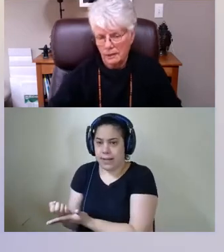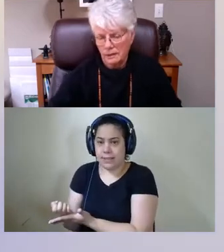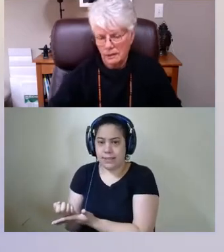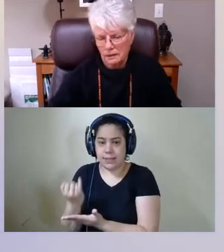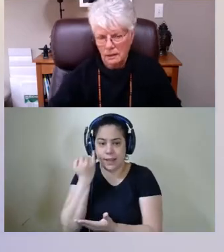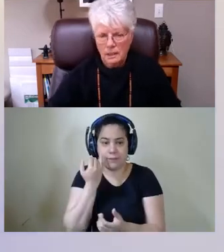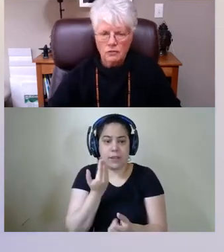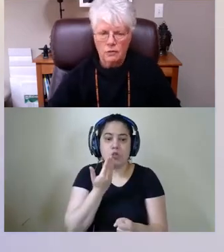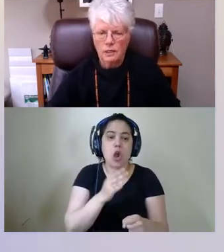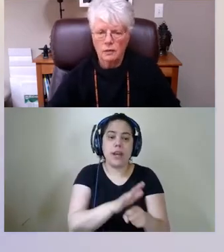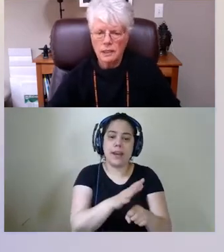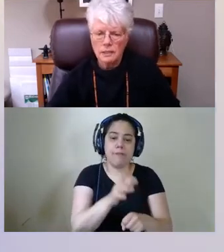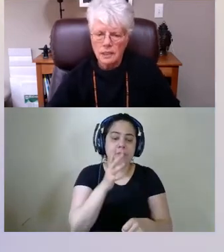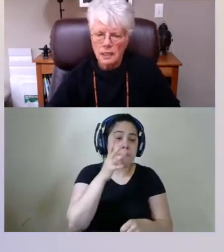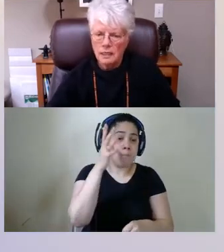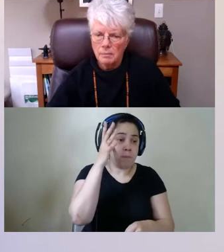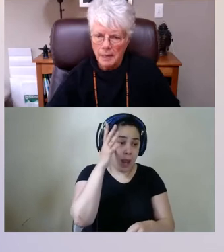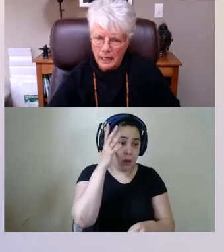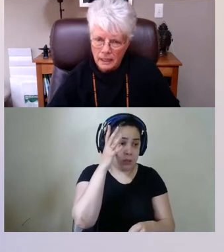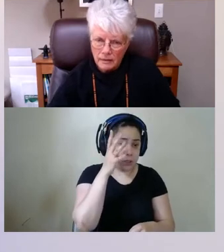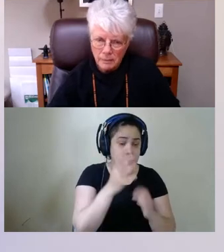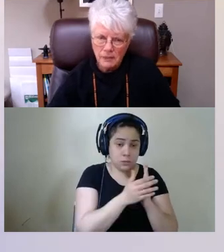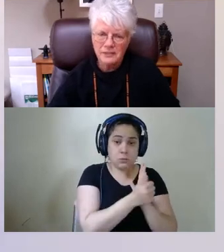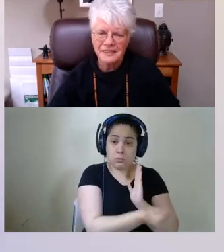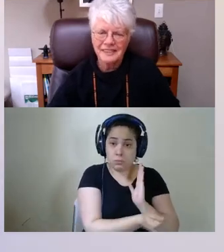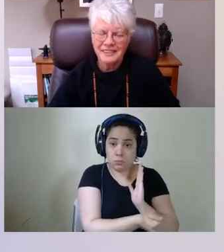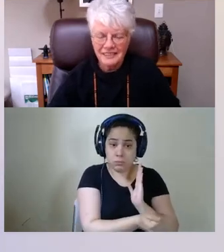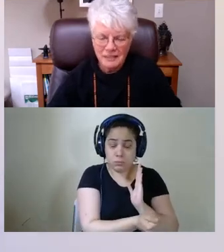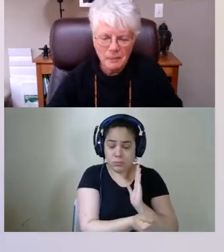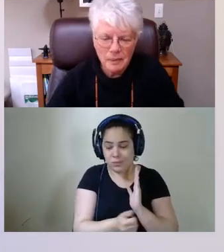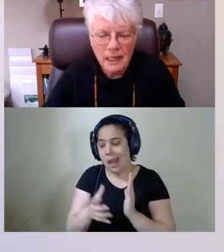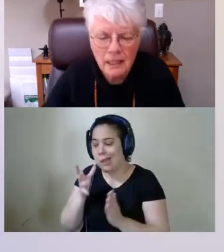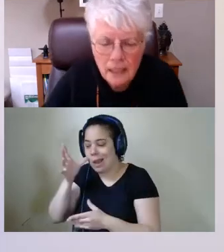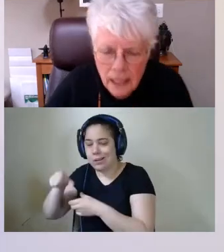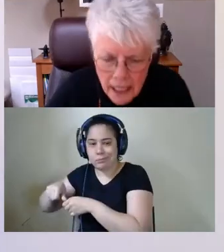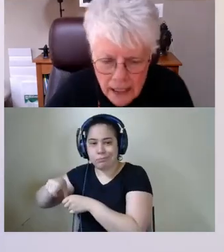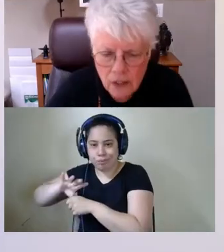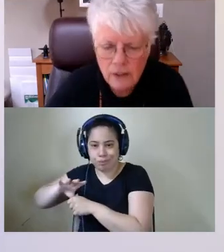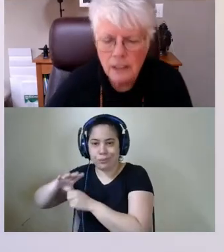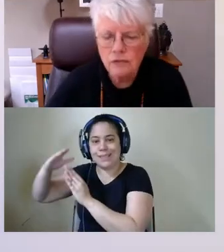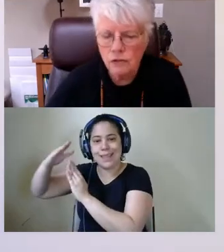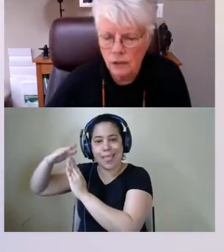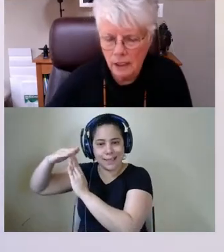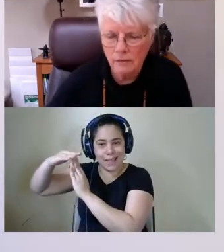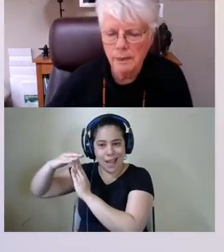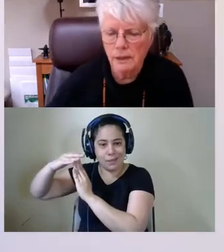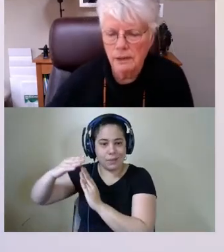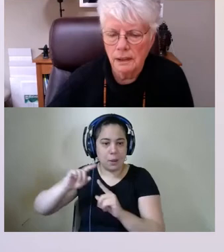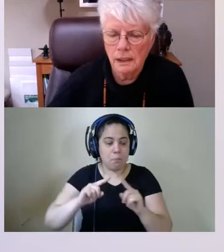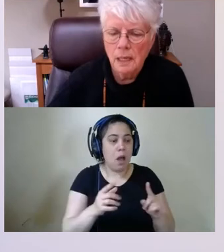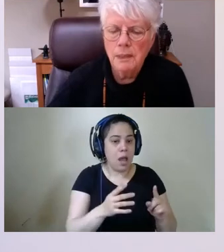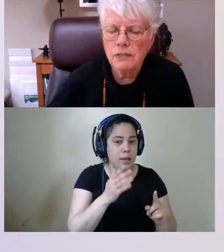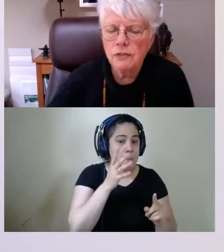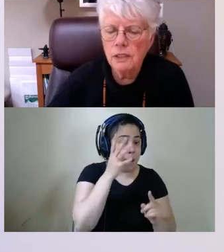enough parenting. So here we can say bad enough parenting, get simple about it. And here is good enough